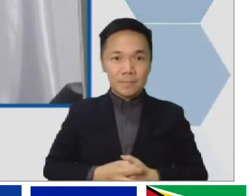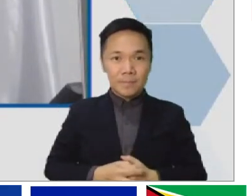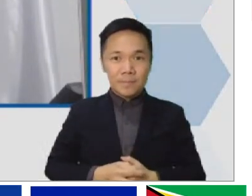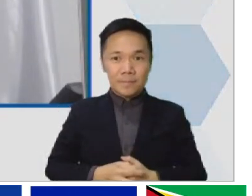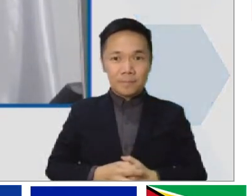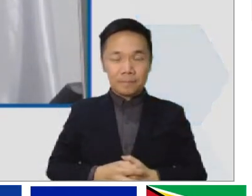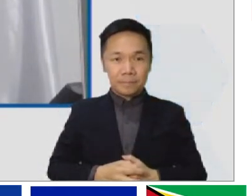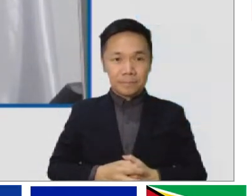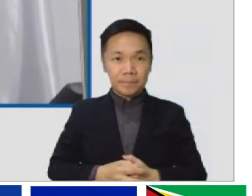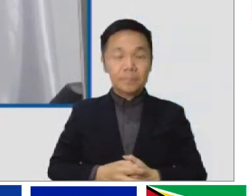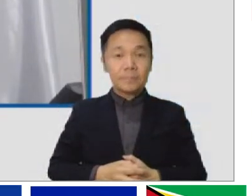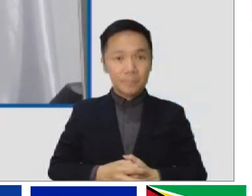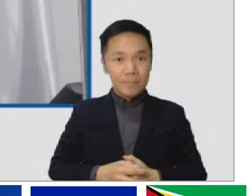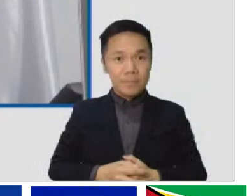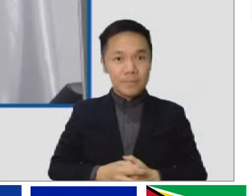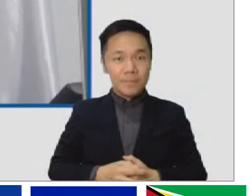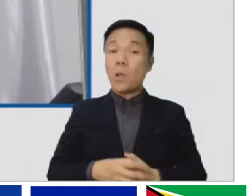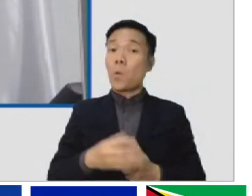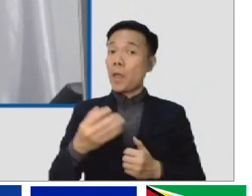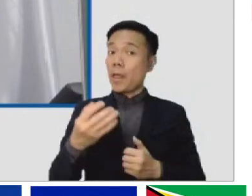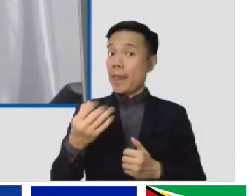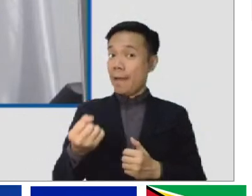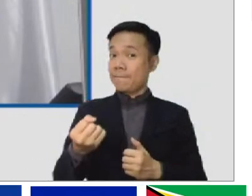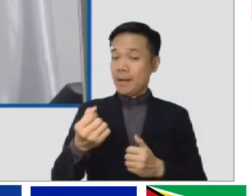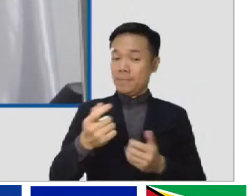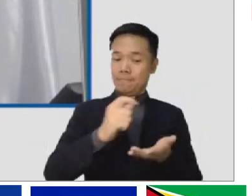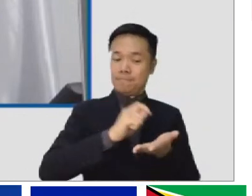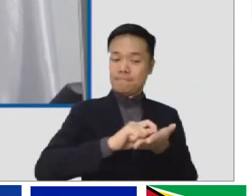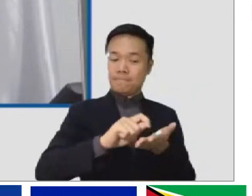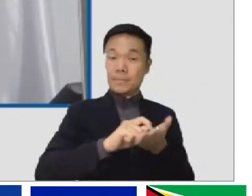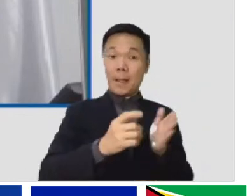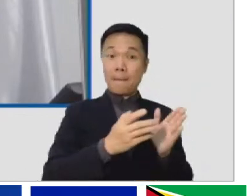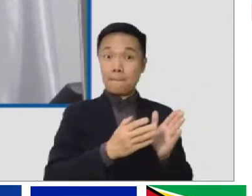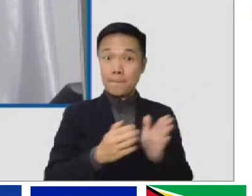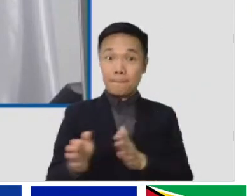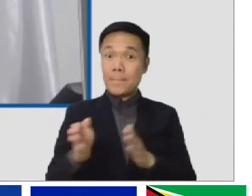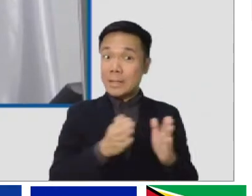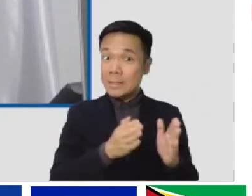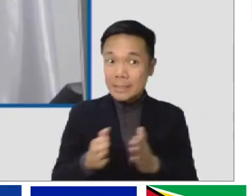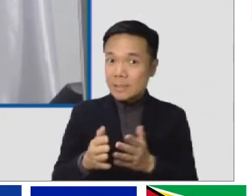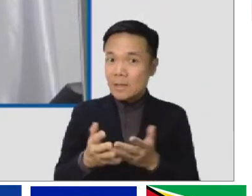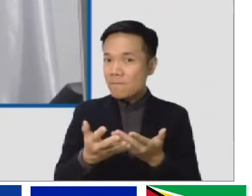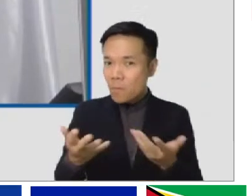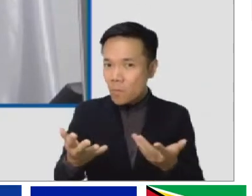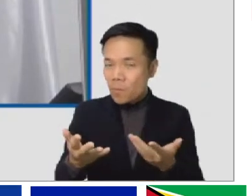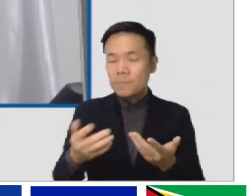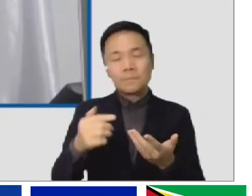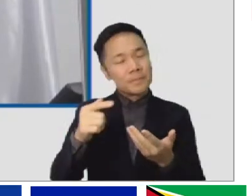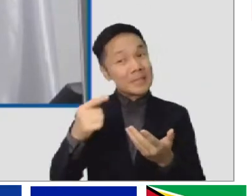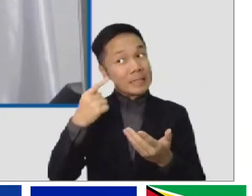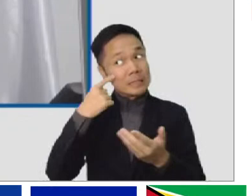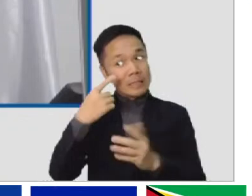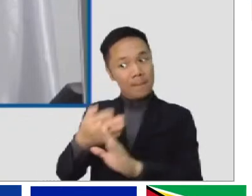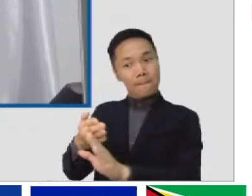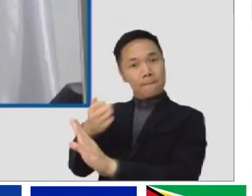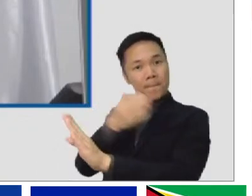certain actions to adequately address early warning systems. We